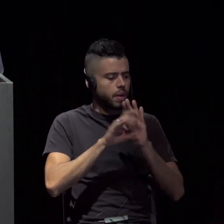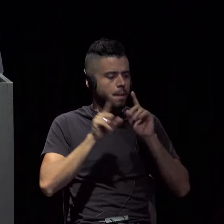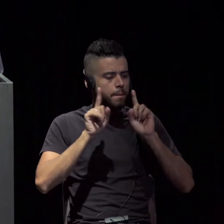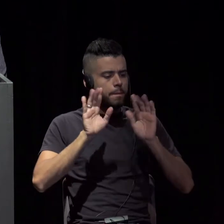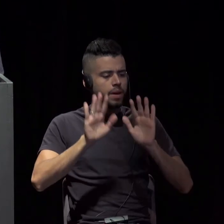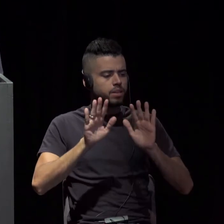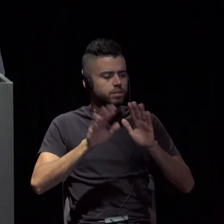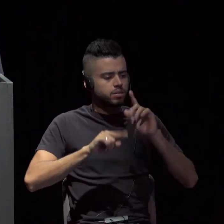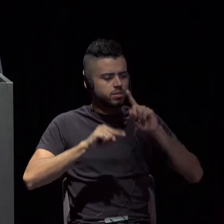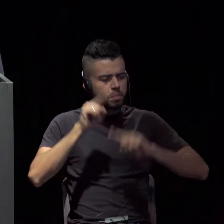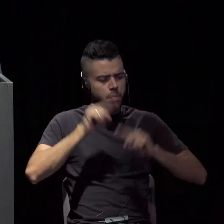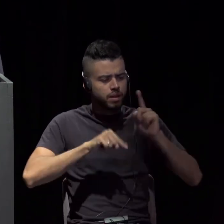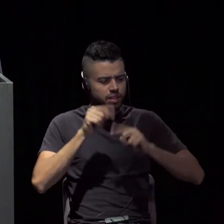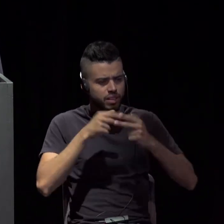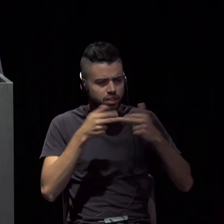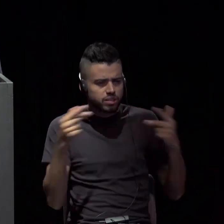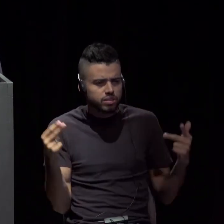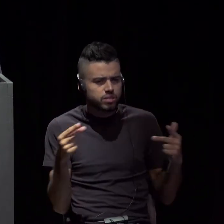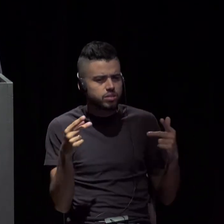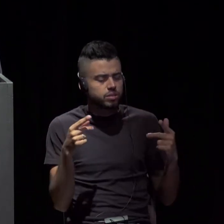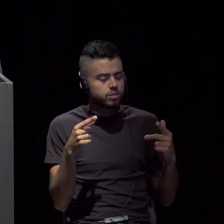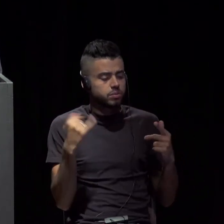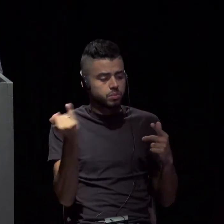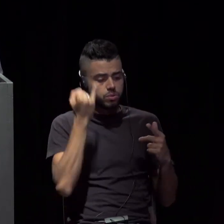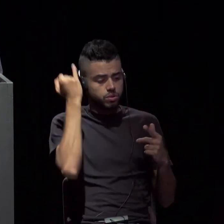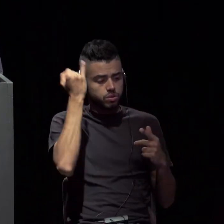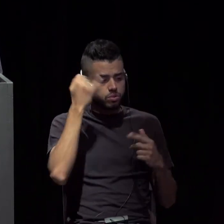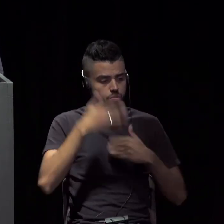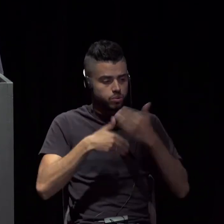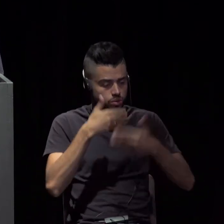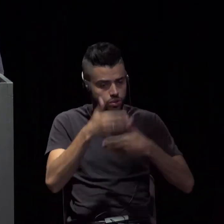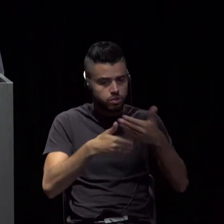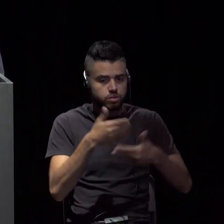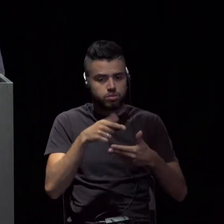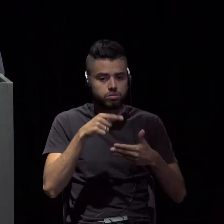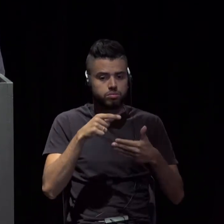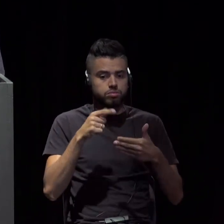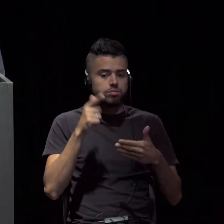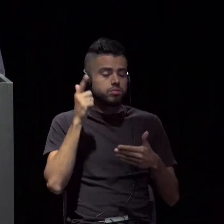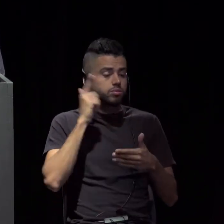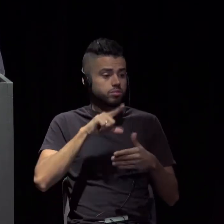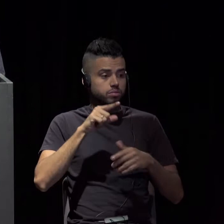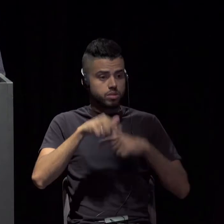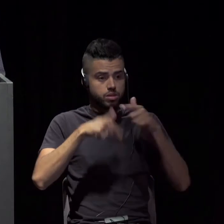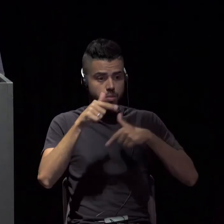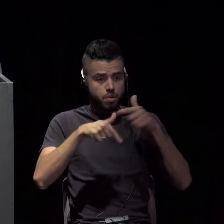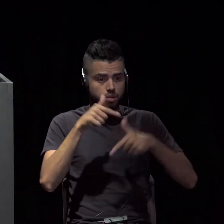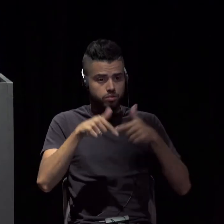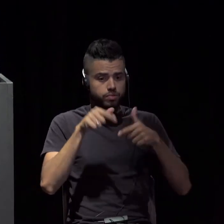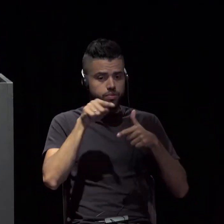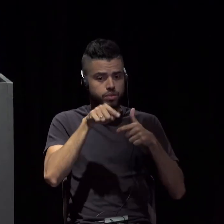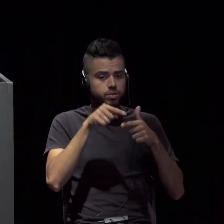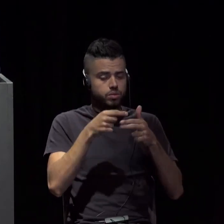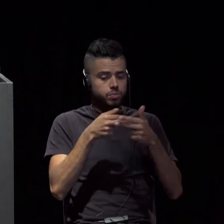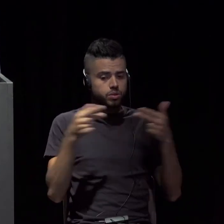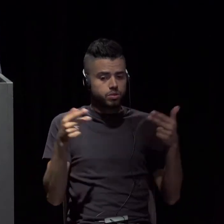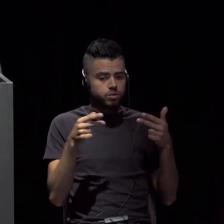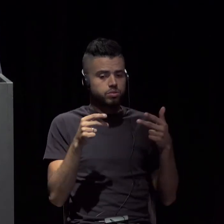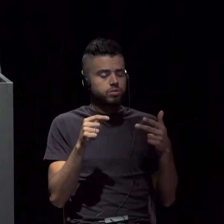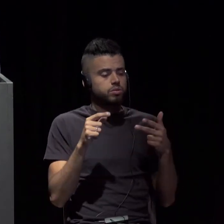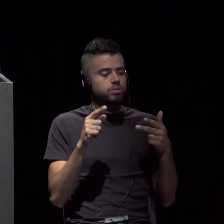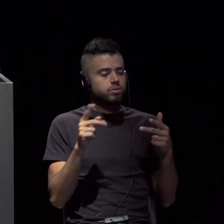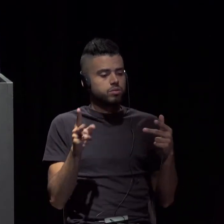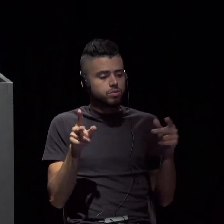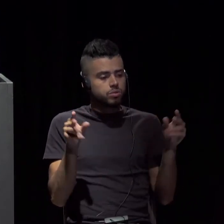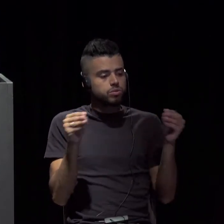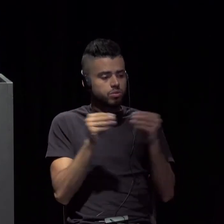intense, rigorous process of their manufacture, their status as hybrid art objects is undeniable. I will